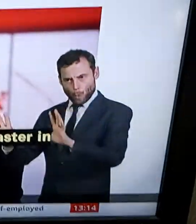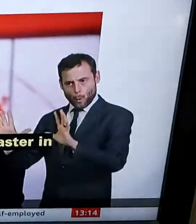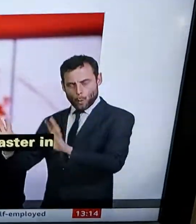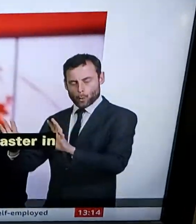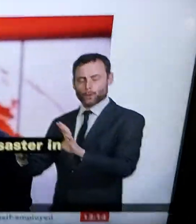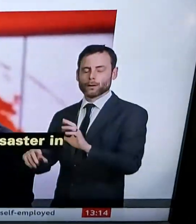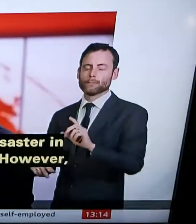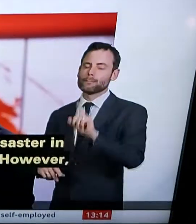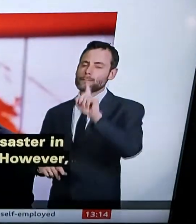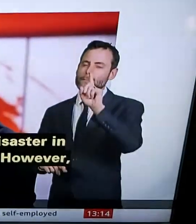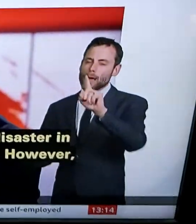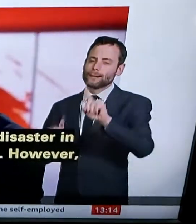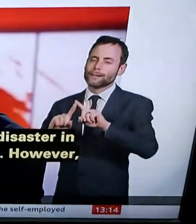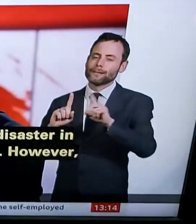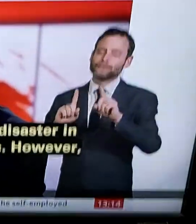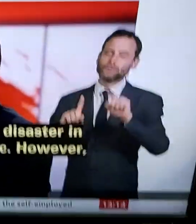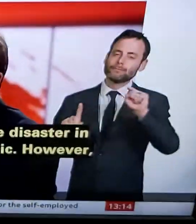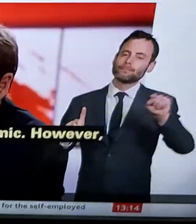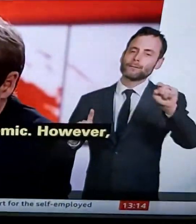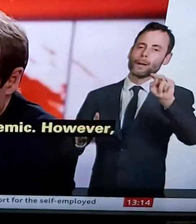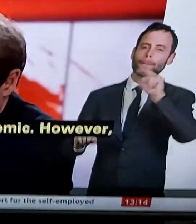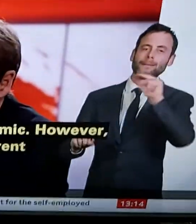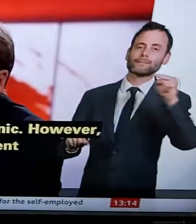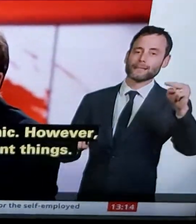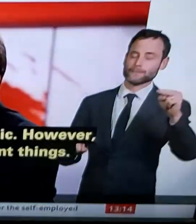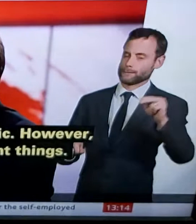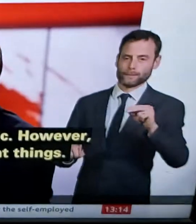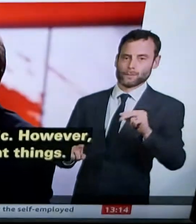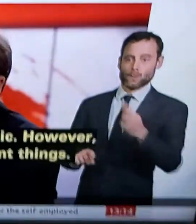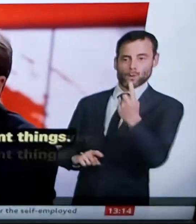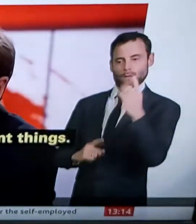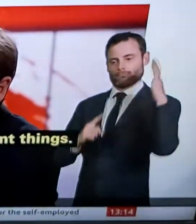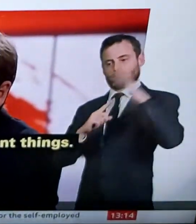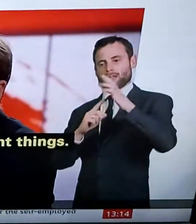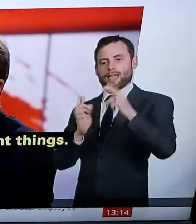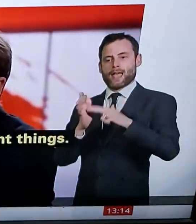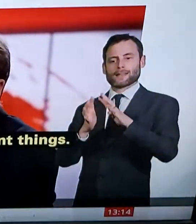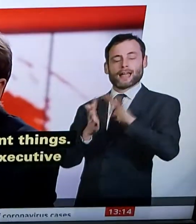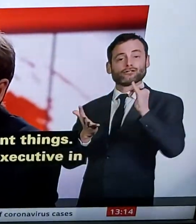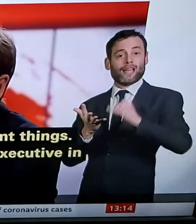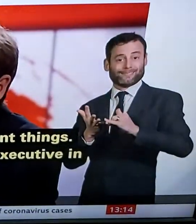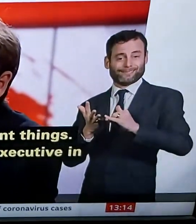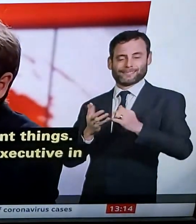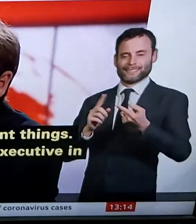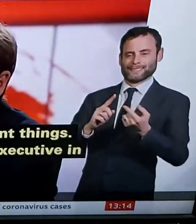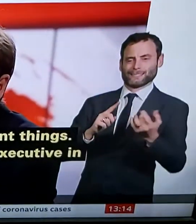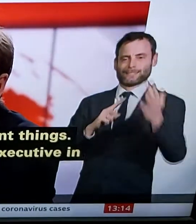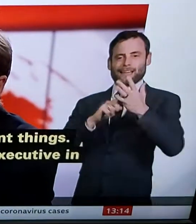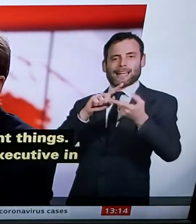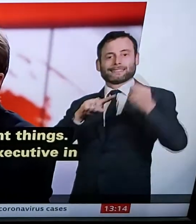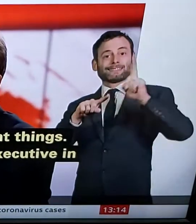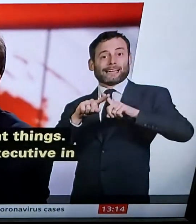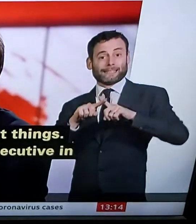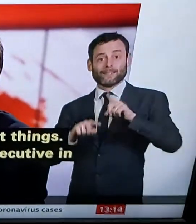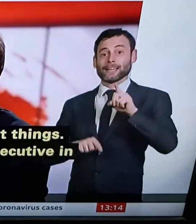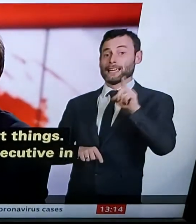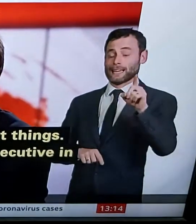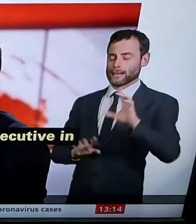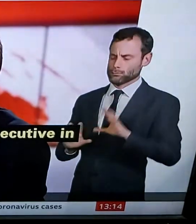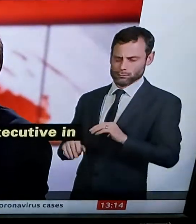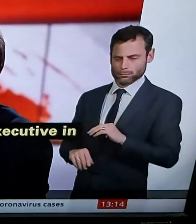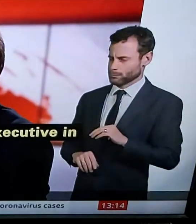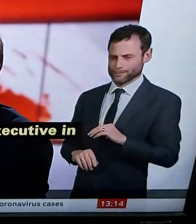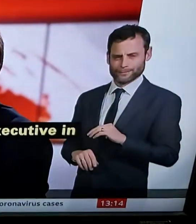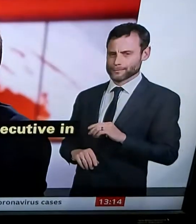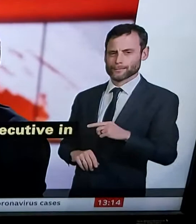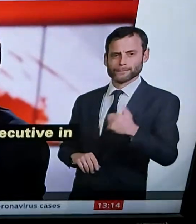different things, in particular Chris Hobson, who's a senior executive in the NHS. And as you were saying earlier, he's